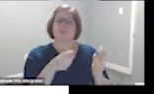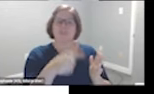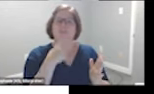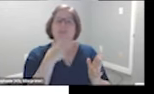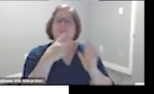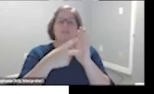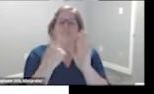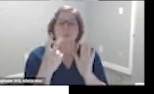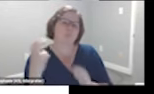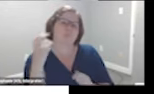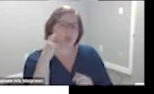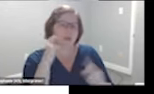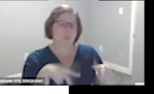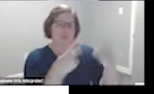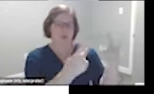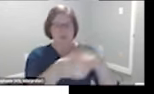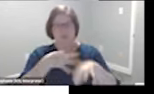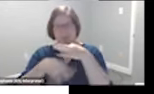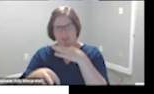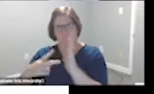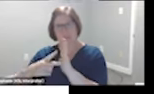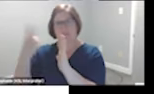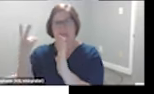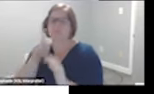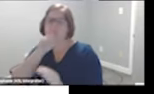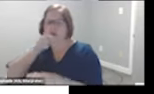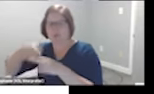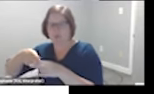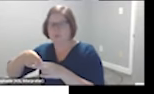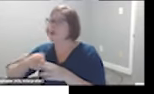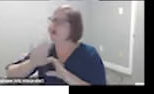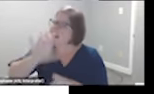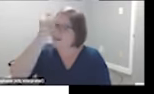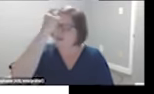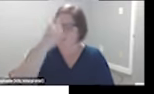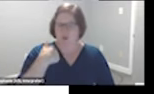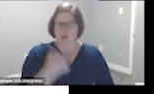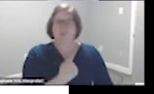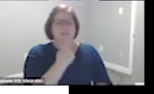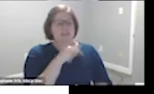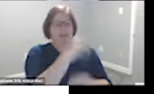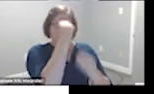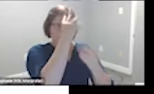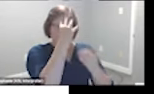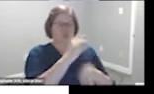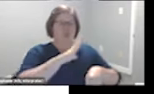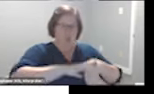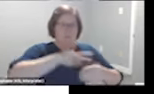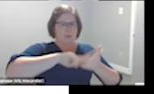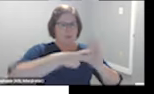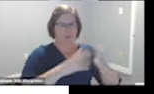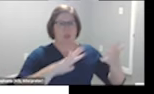blind proposals. And what we mean to say is that information is purposefully obscured, and that's not what blind means.